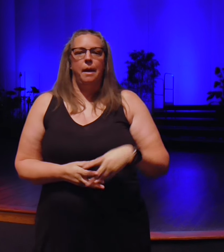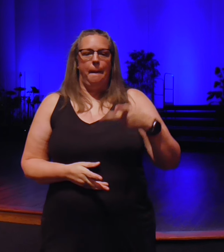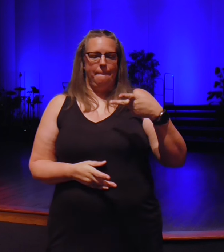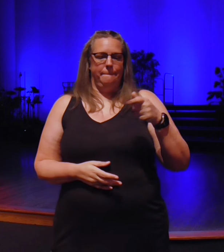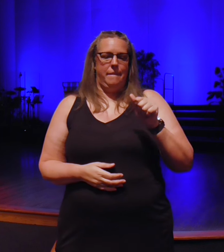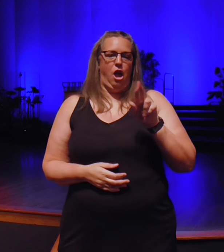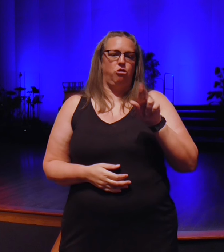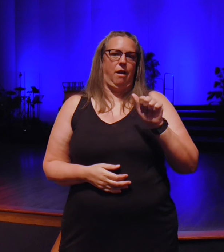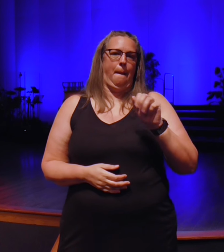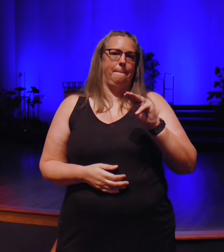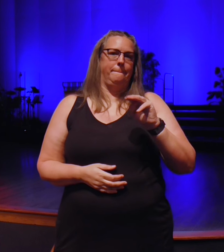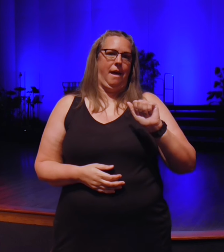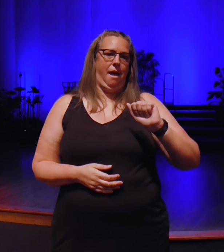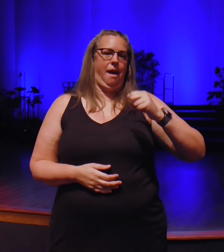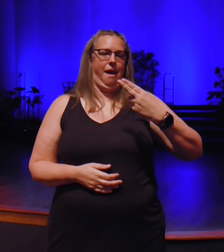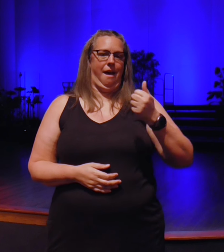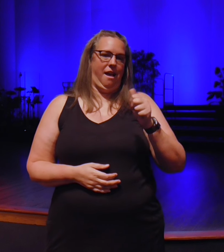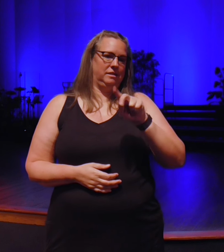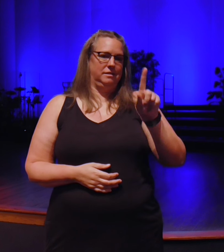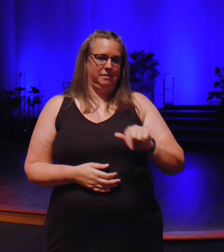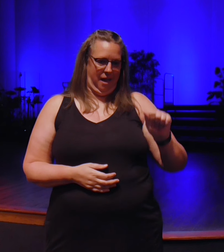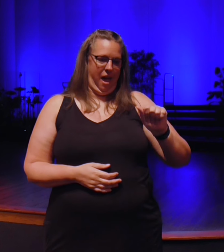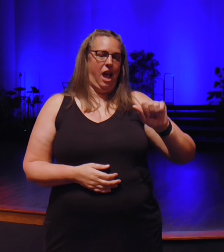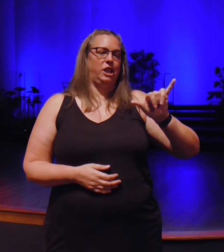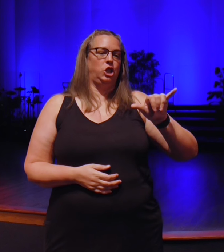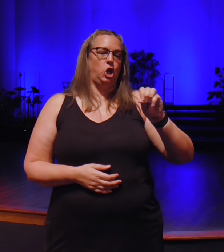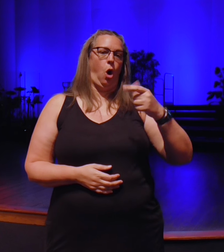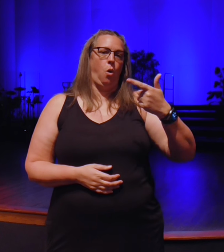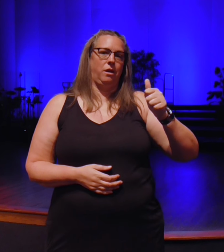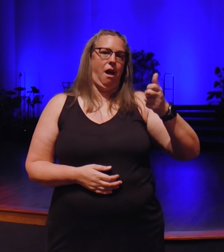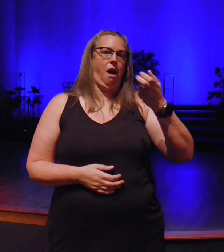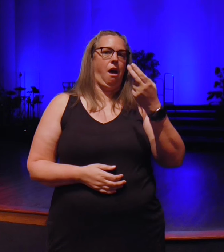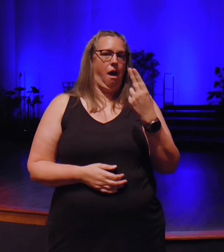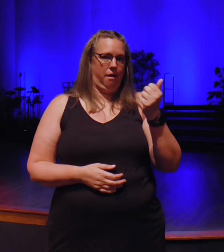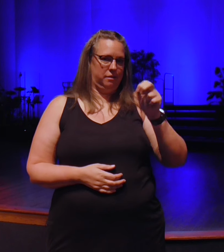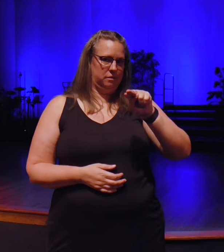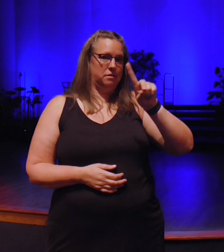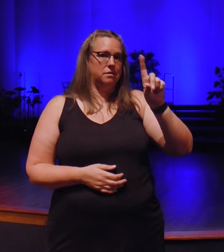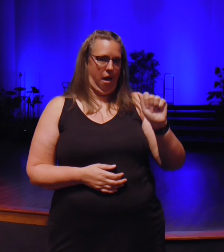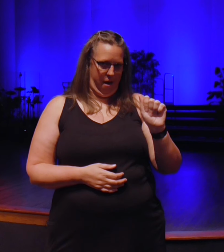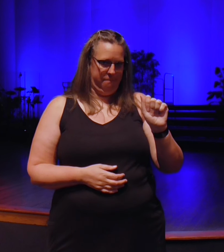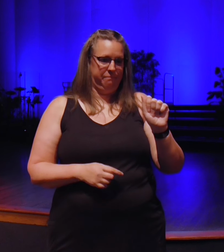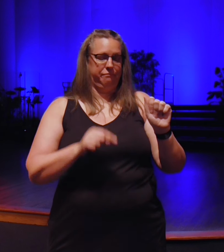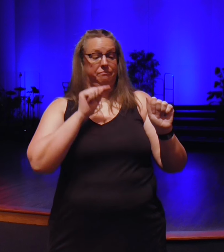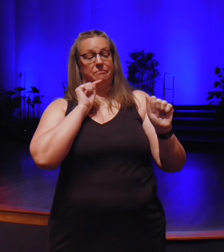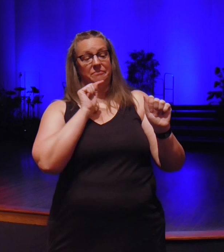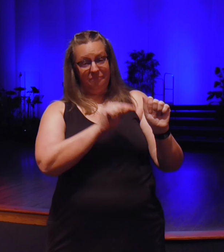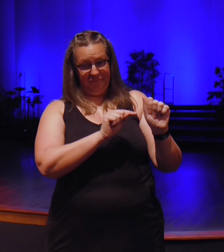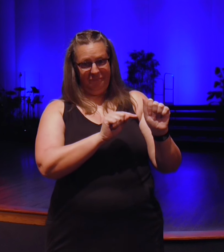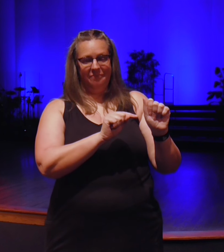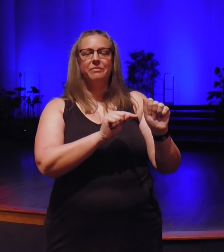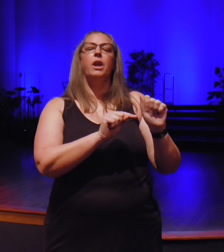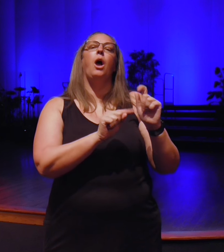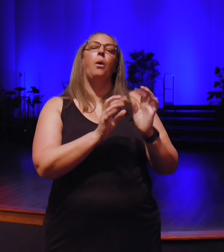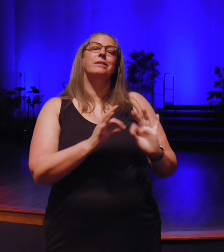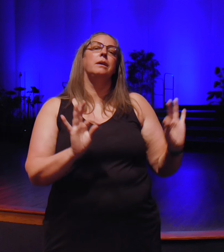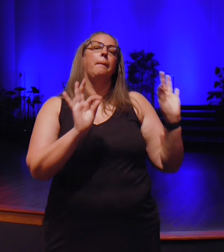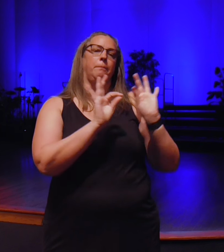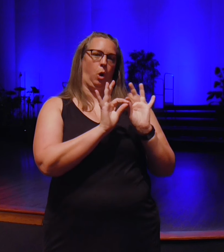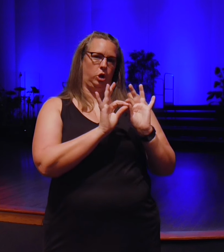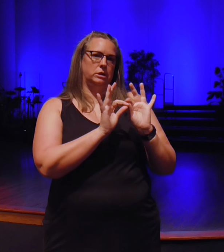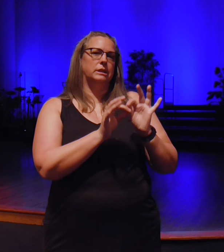Paramahansa Yogananda was one of the most important spiritual leaders of the